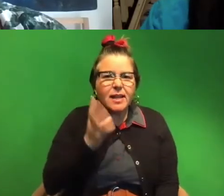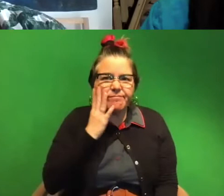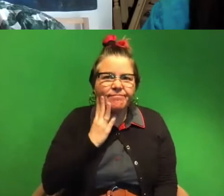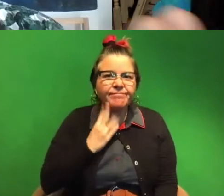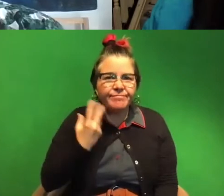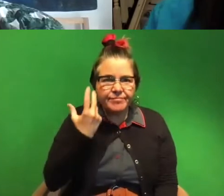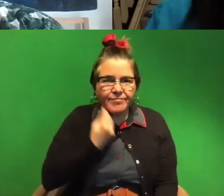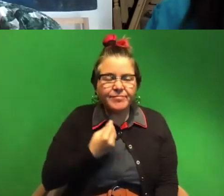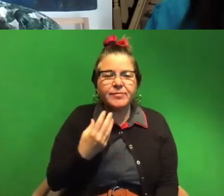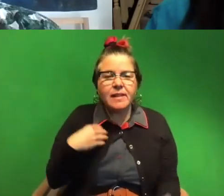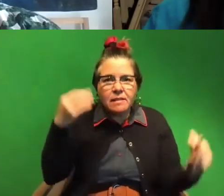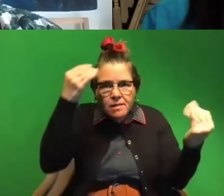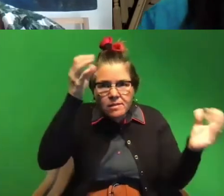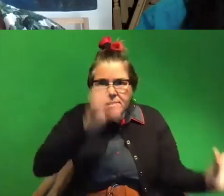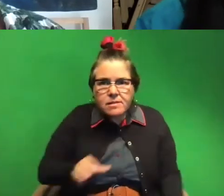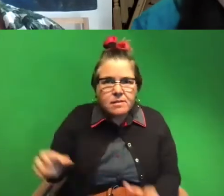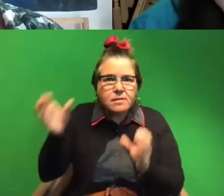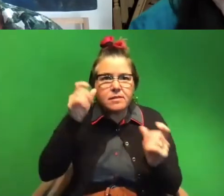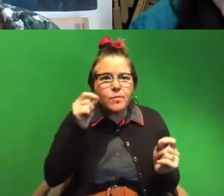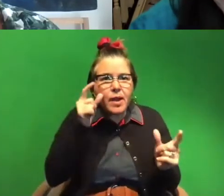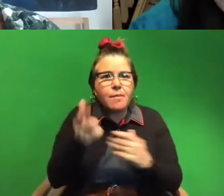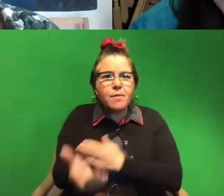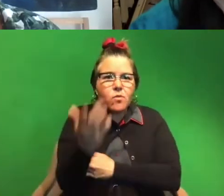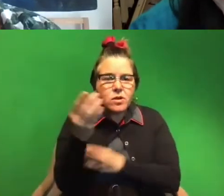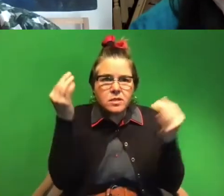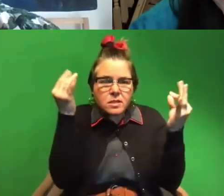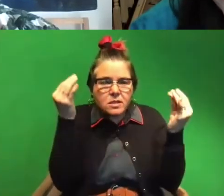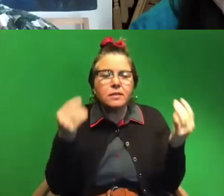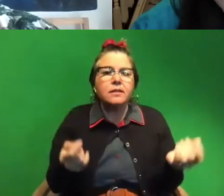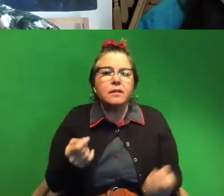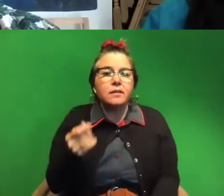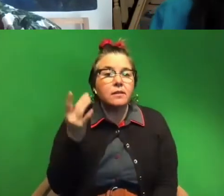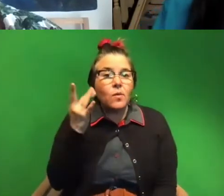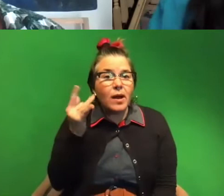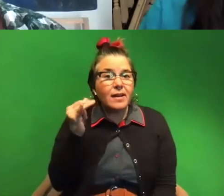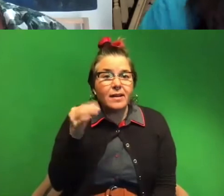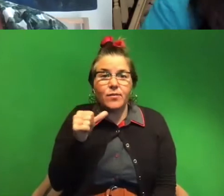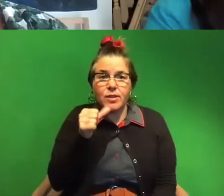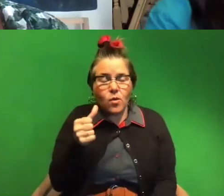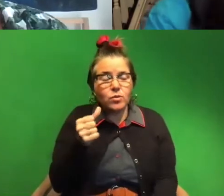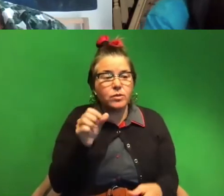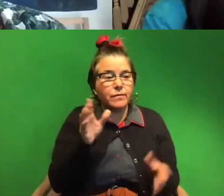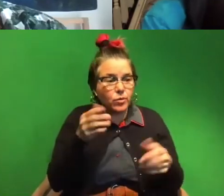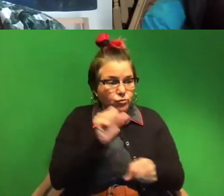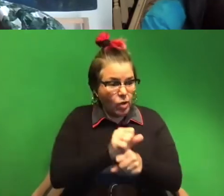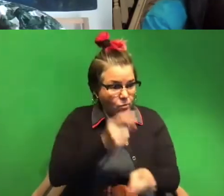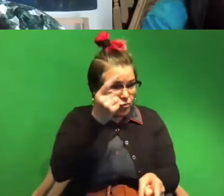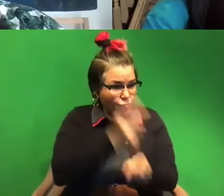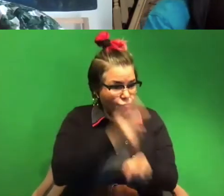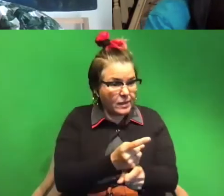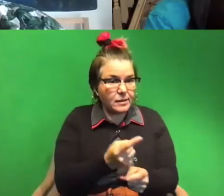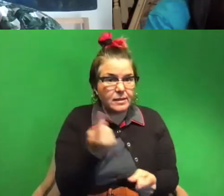to bed with us and it wakes us up in the morning, because if we don't do the job right, something